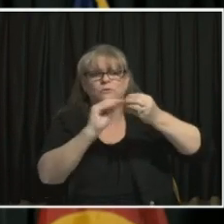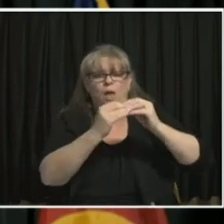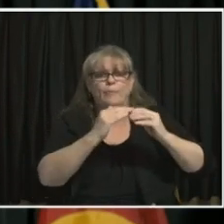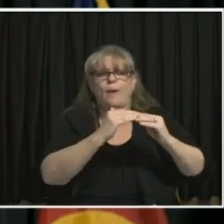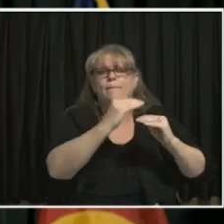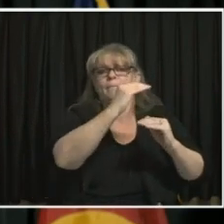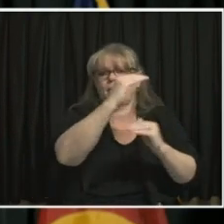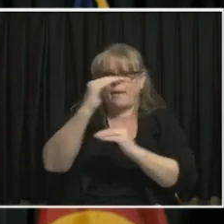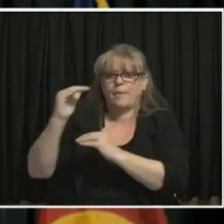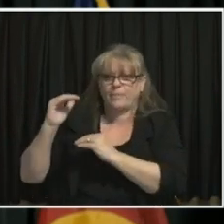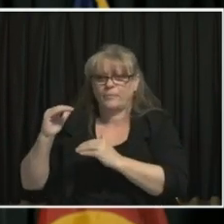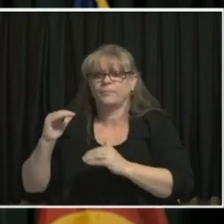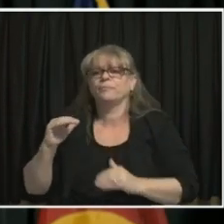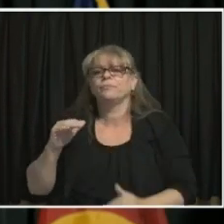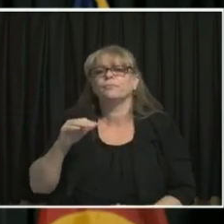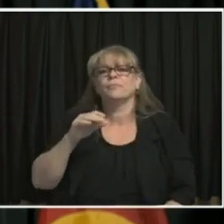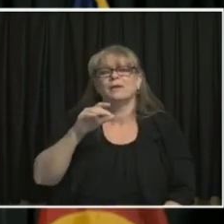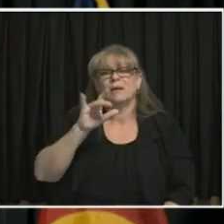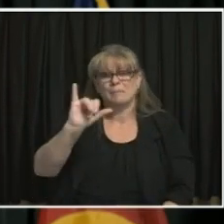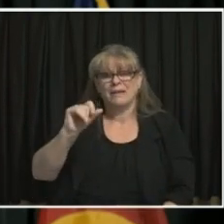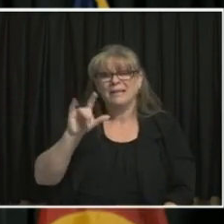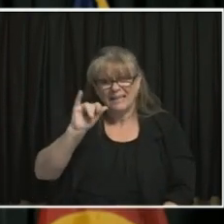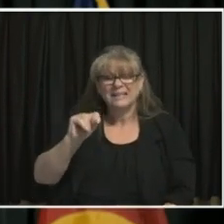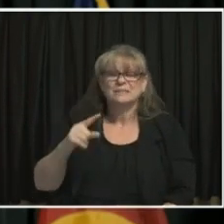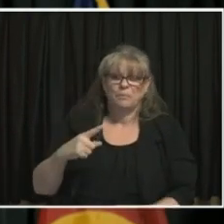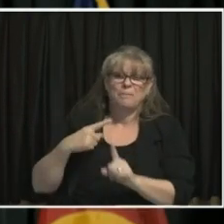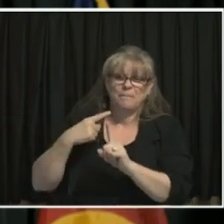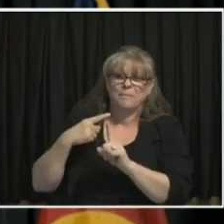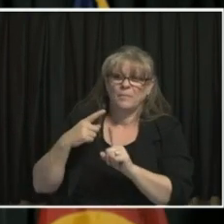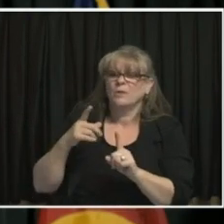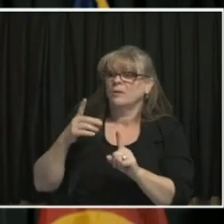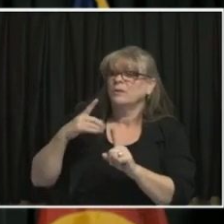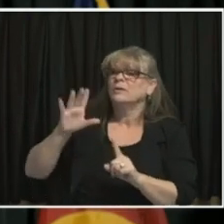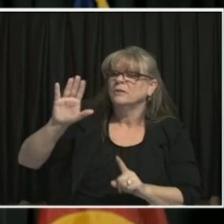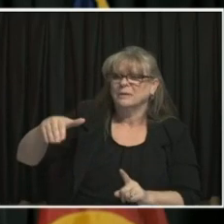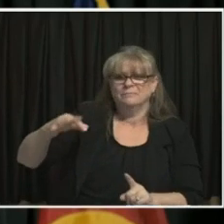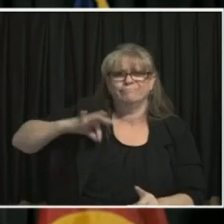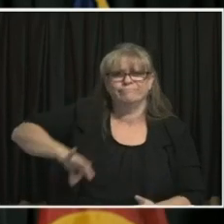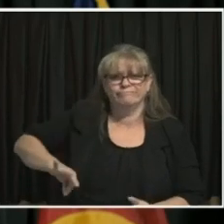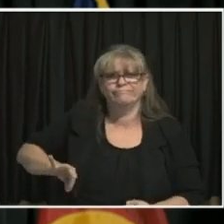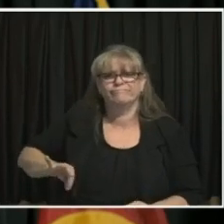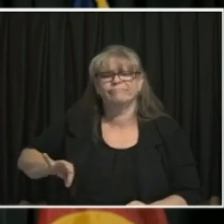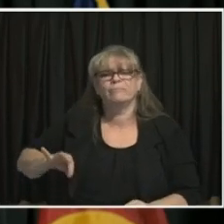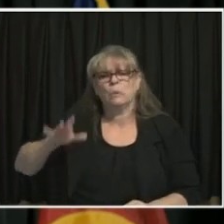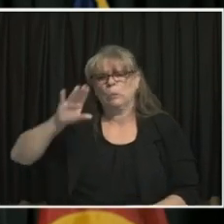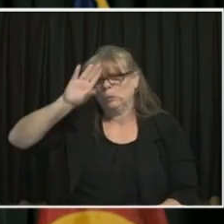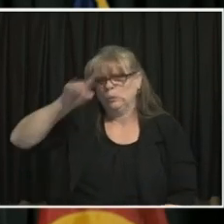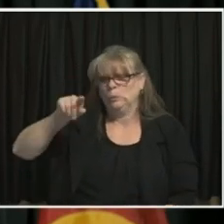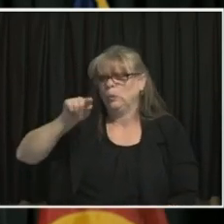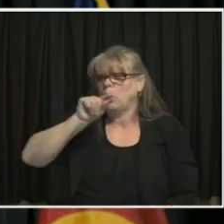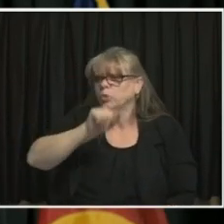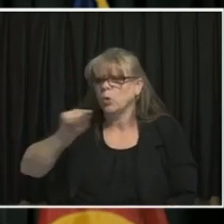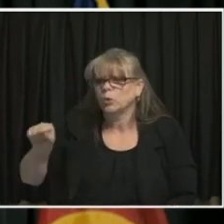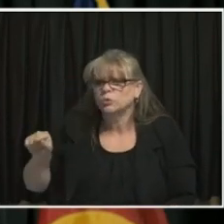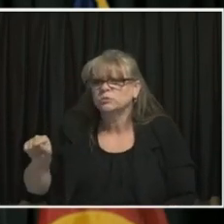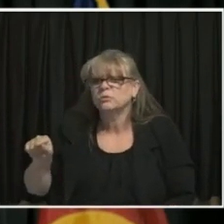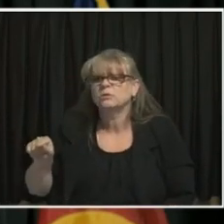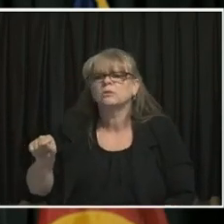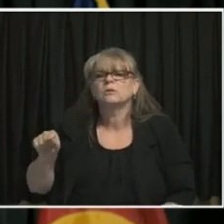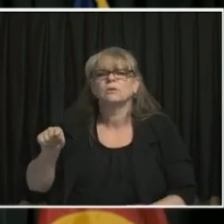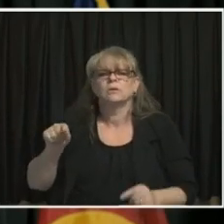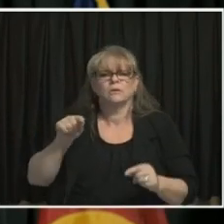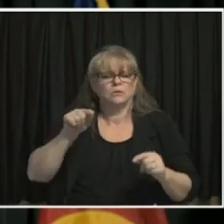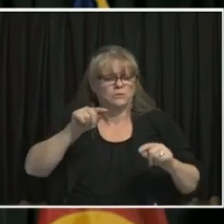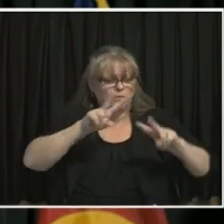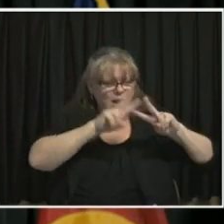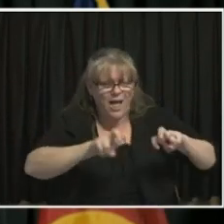Remdesivir is promising, but I want the people of Colorado to know it's not a game changer. The clinical studies show that there is very